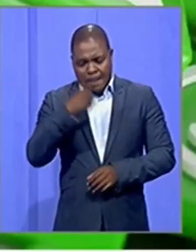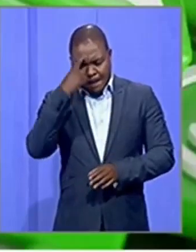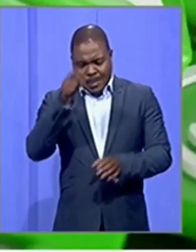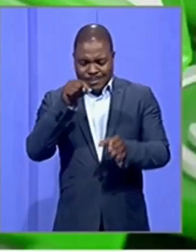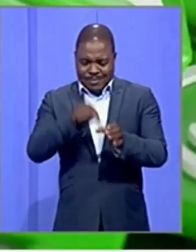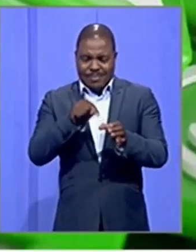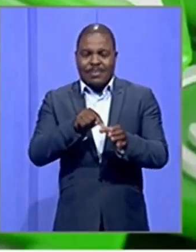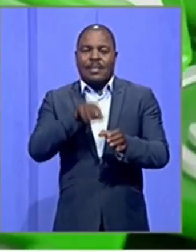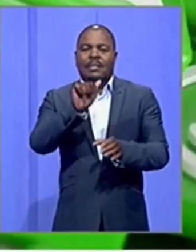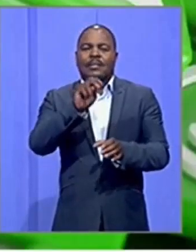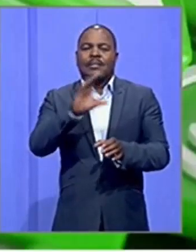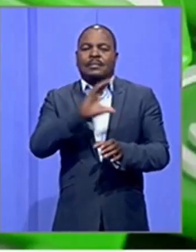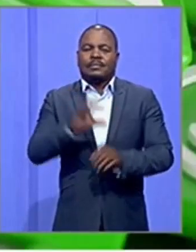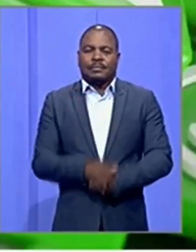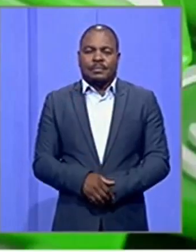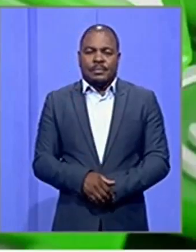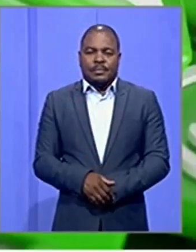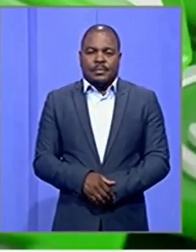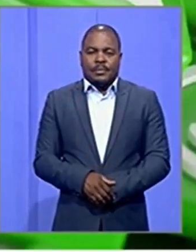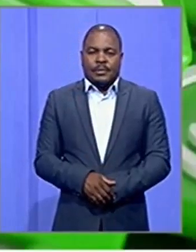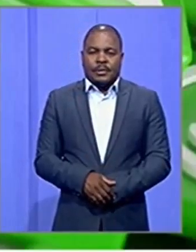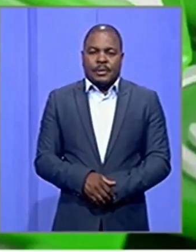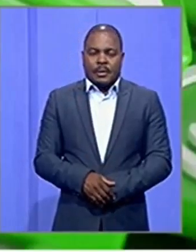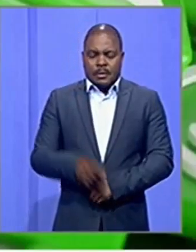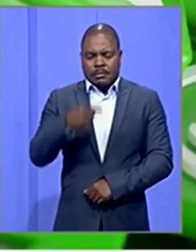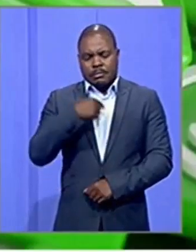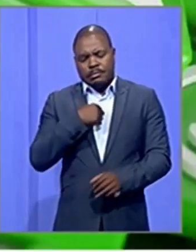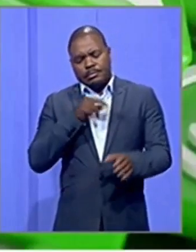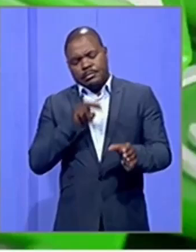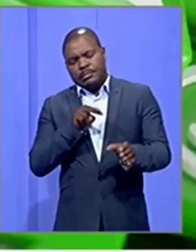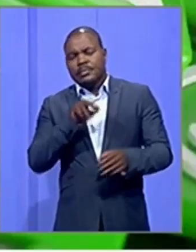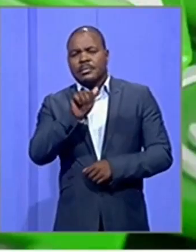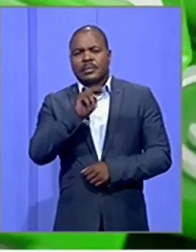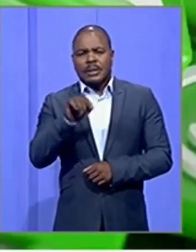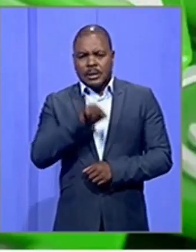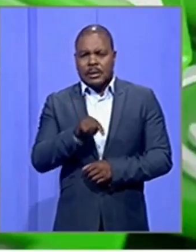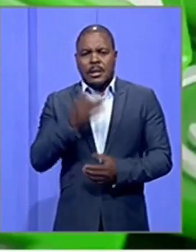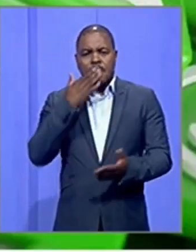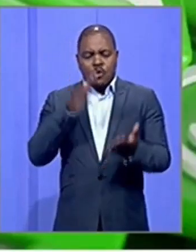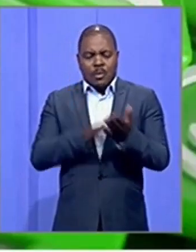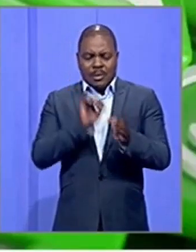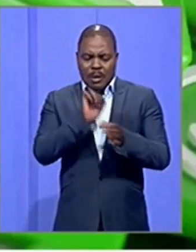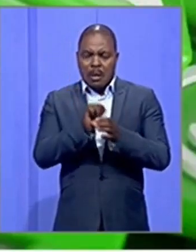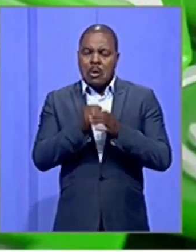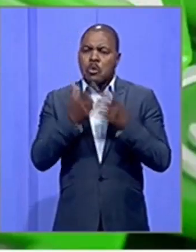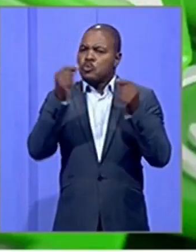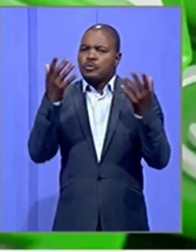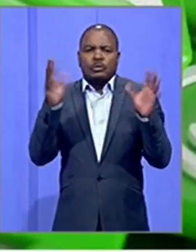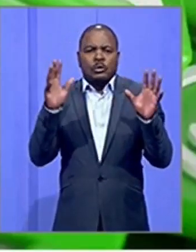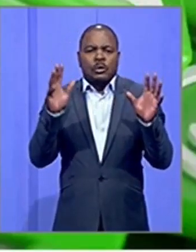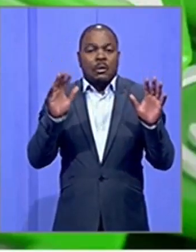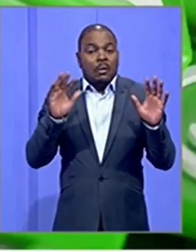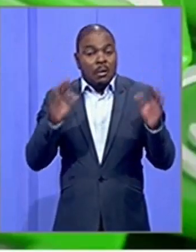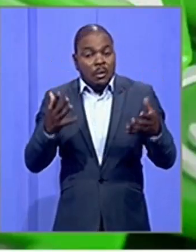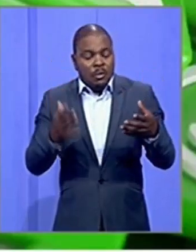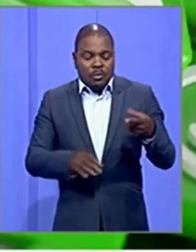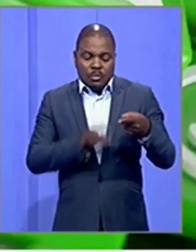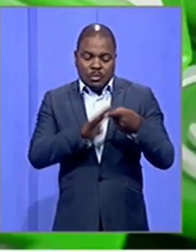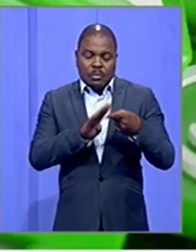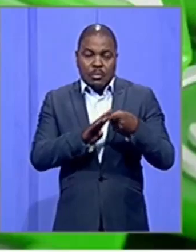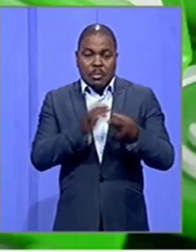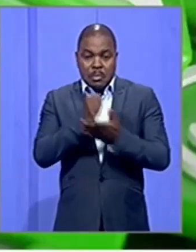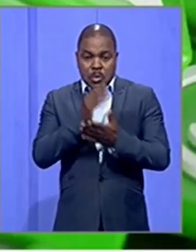ANC. Nna ke bona ANC e phethagaditse tshepiso ya yona ka go netefatsa gore motho mang